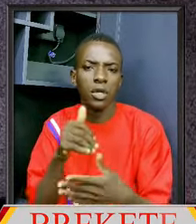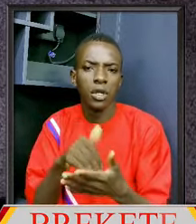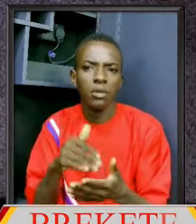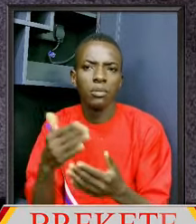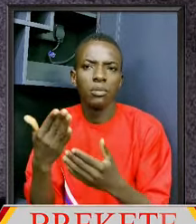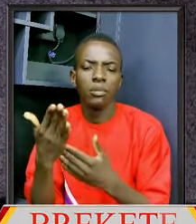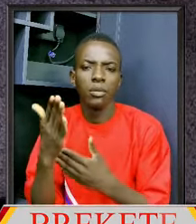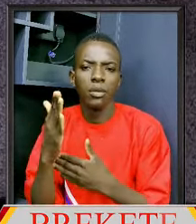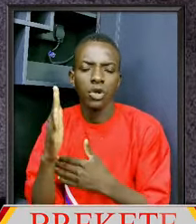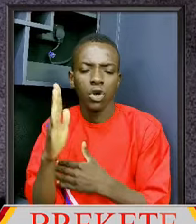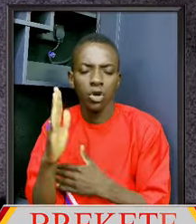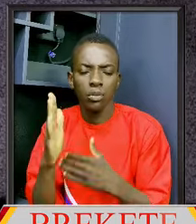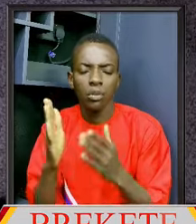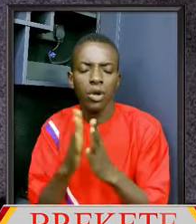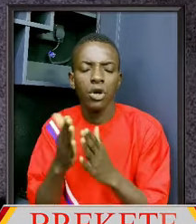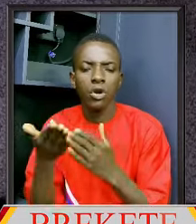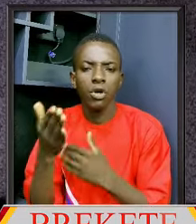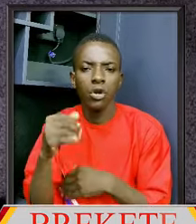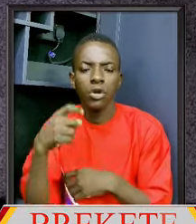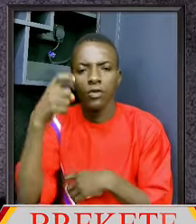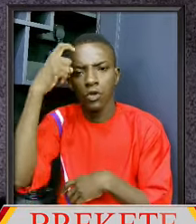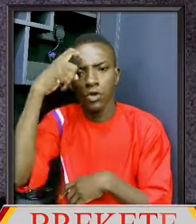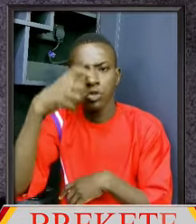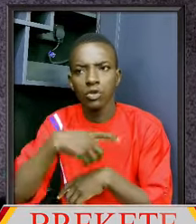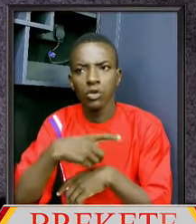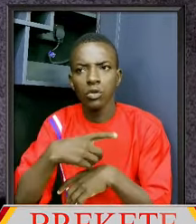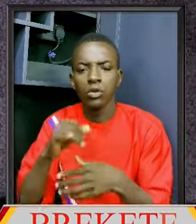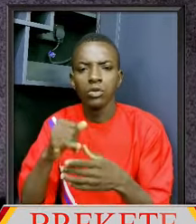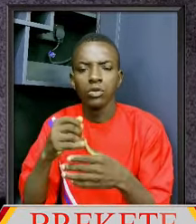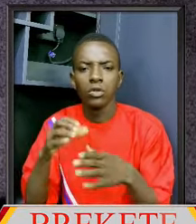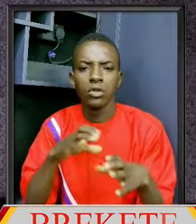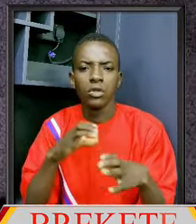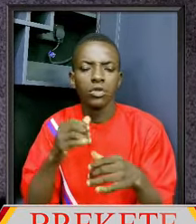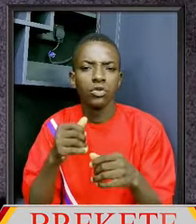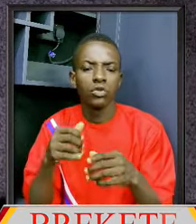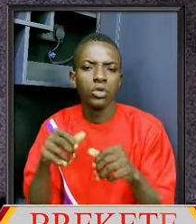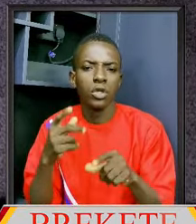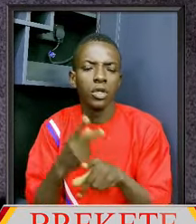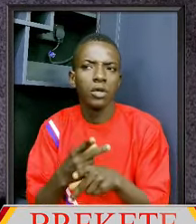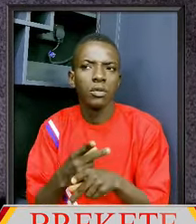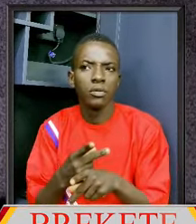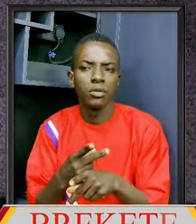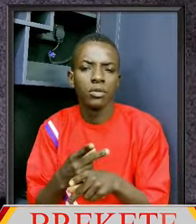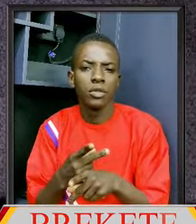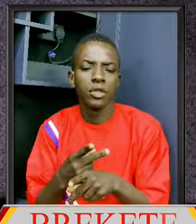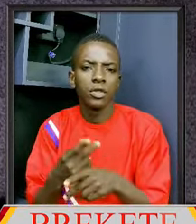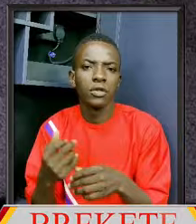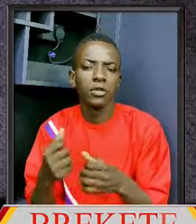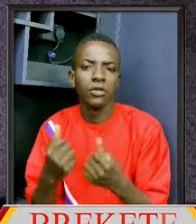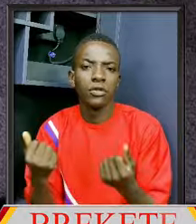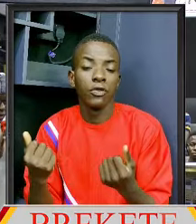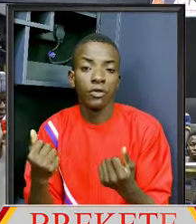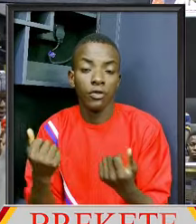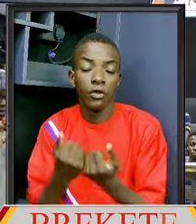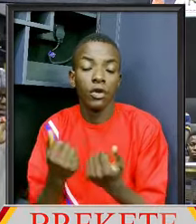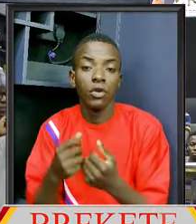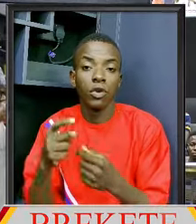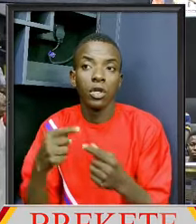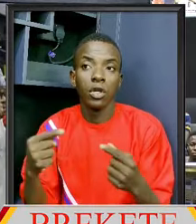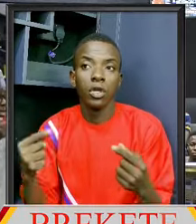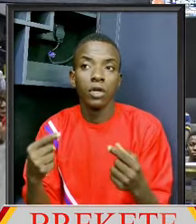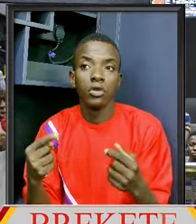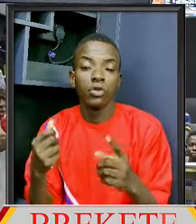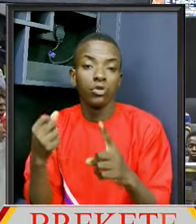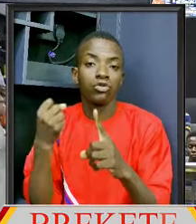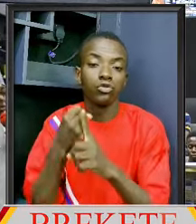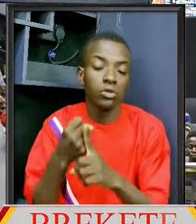pray God will give you wisdom and character to sustain this fight. Amen. Because when the enemies attack you, they